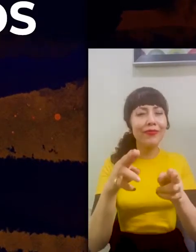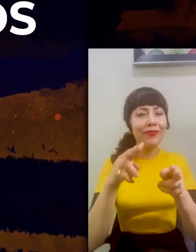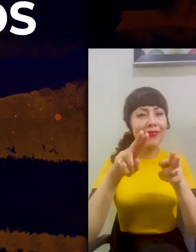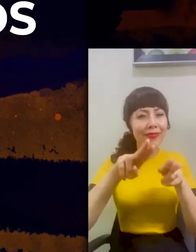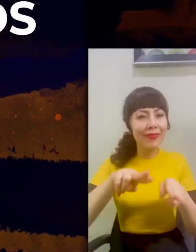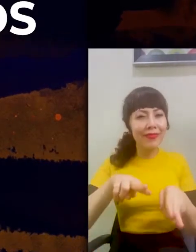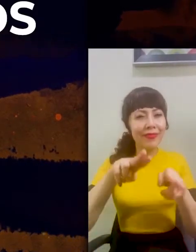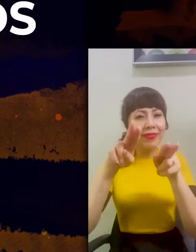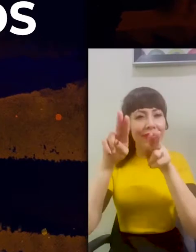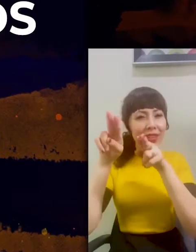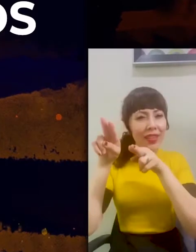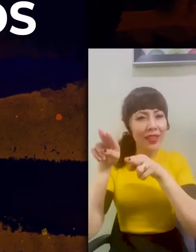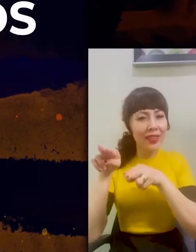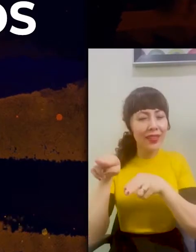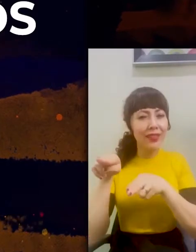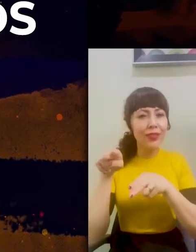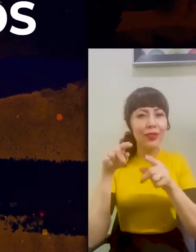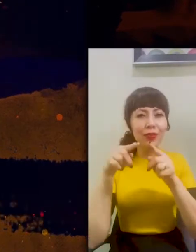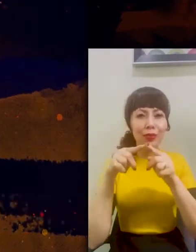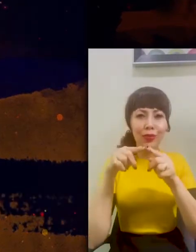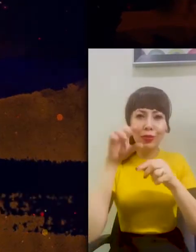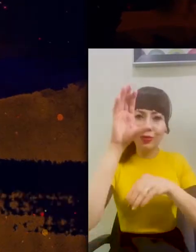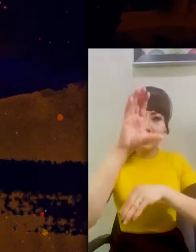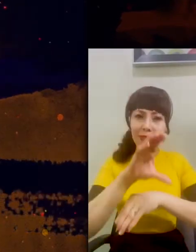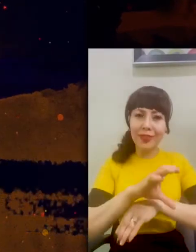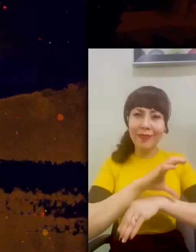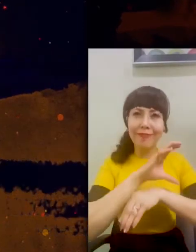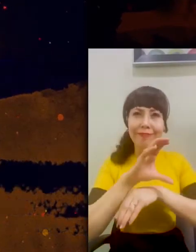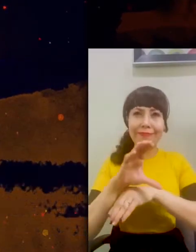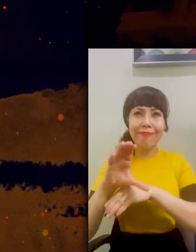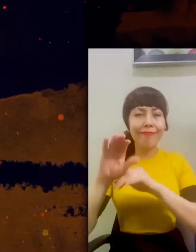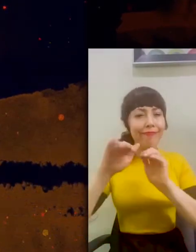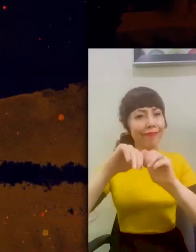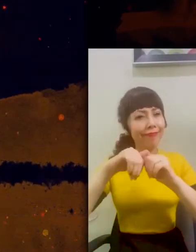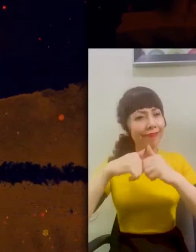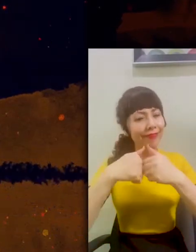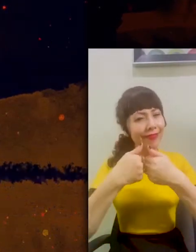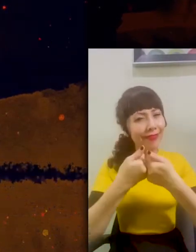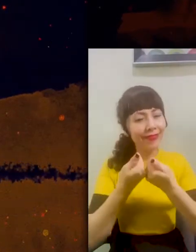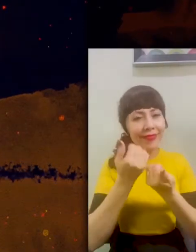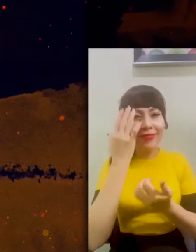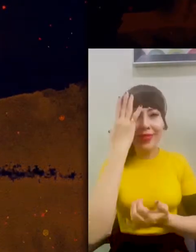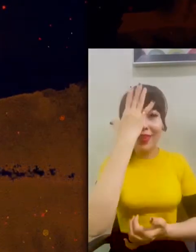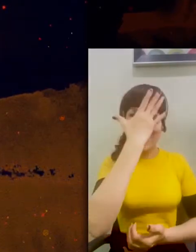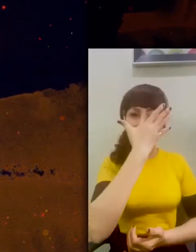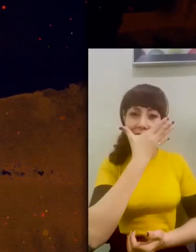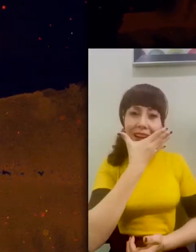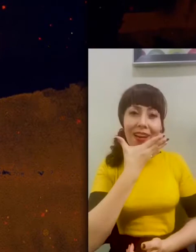How beautiful.